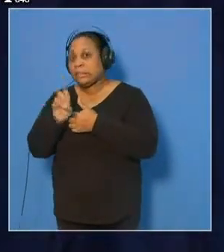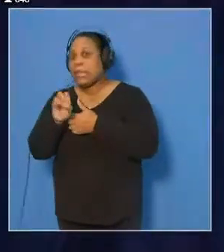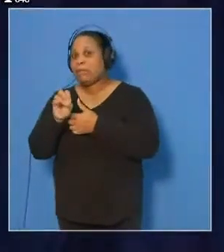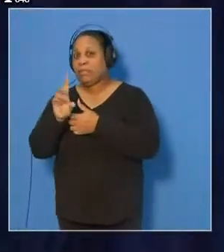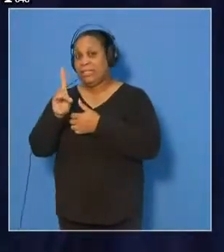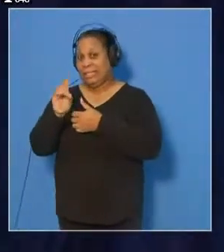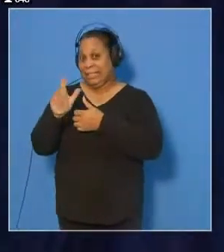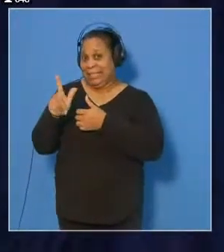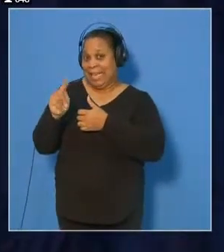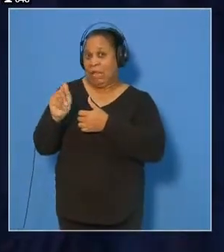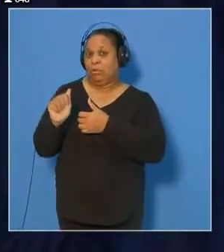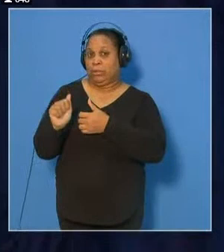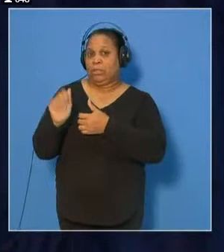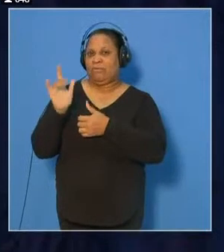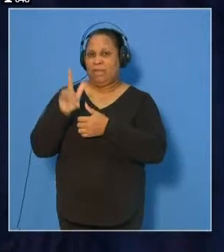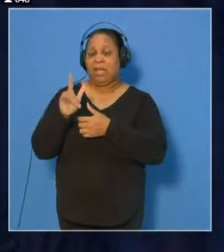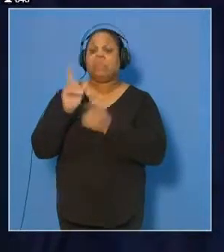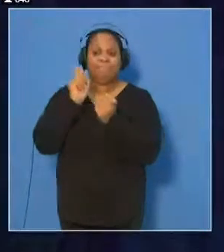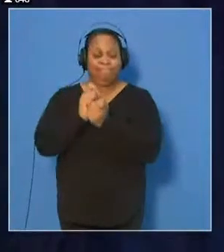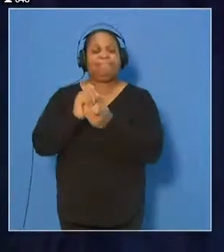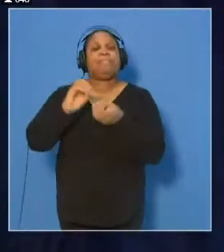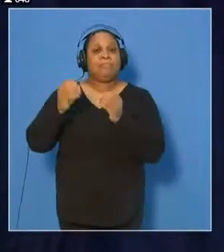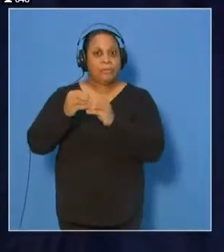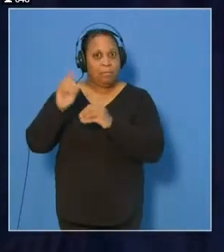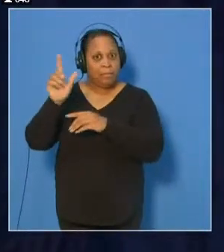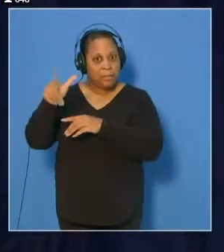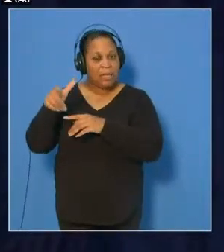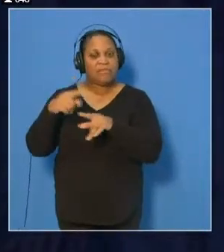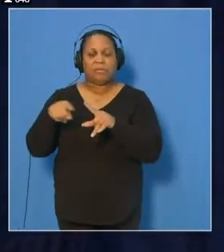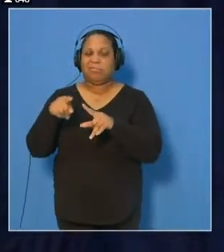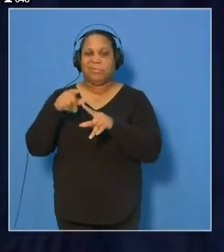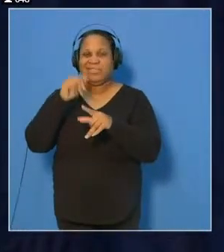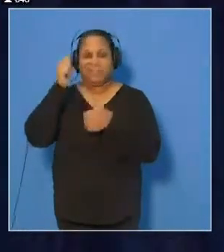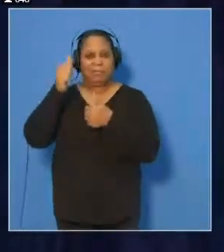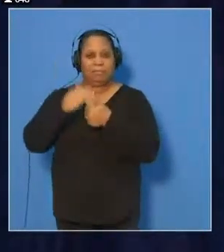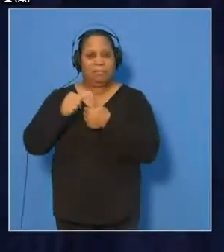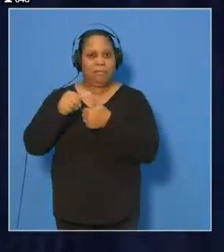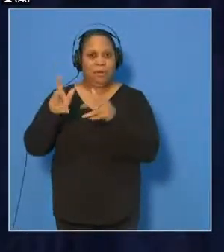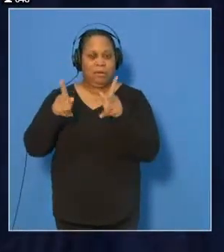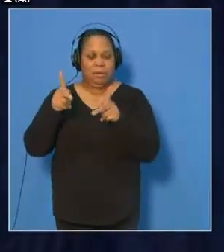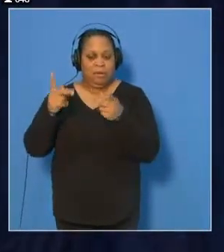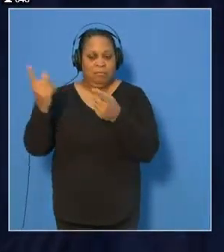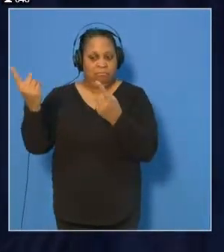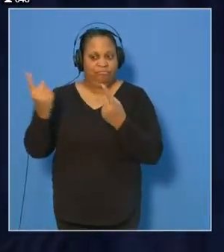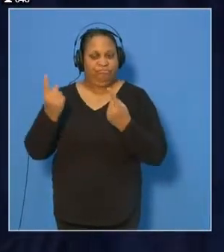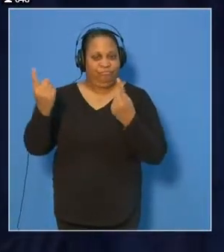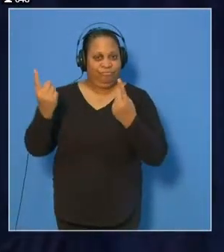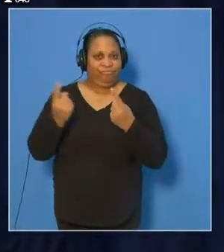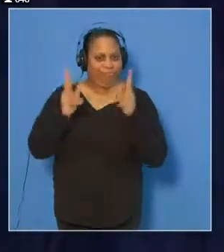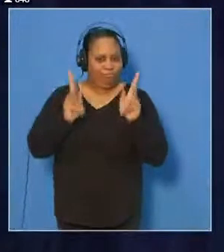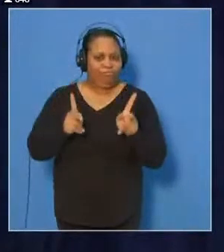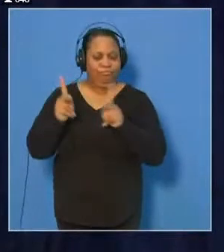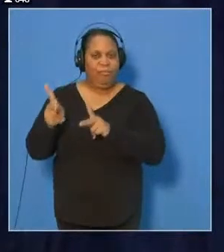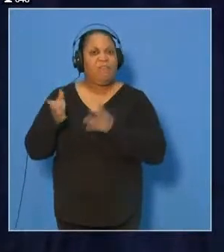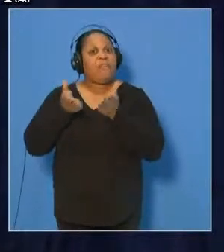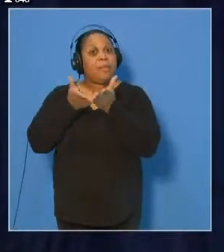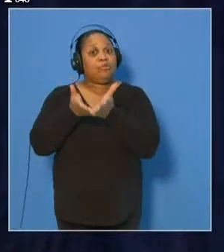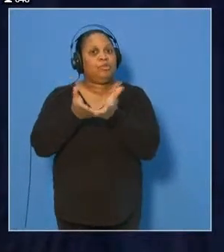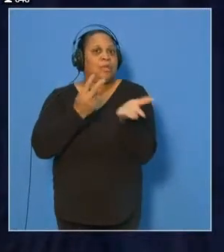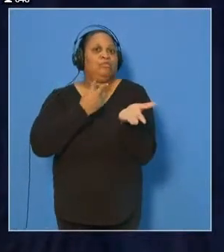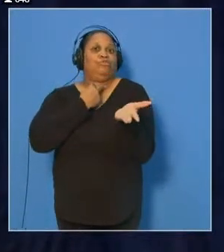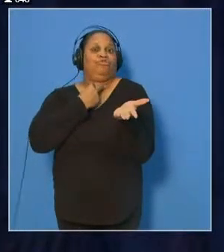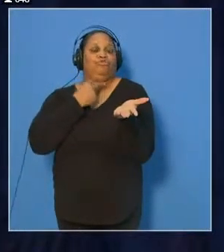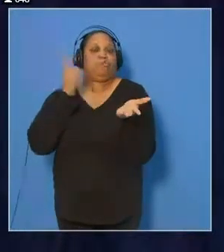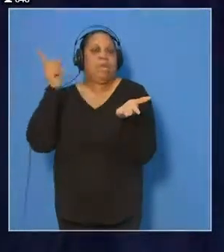on the Delta flight. We can get the exact numbers for you afterwards. And I don't remember how many people came in on the cruise ship that was stranded, but it